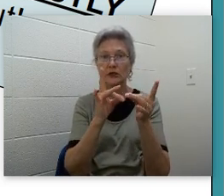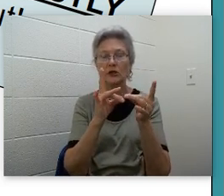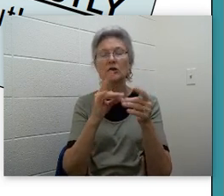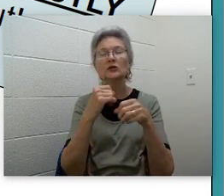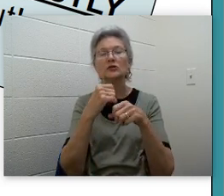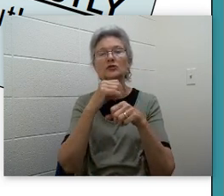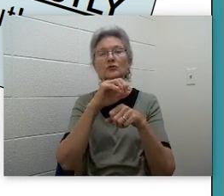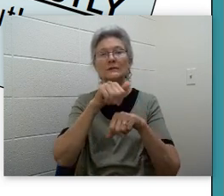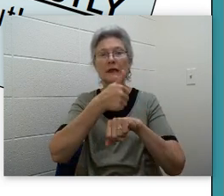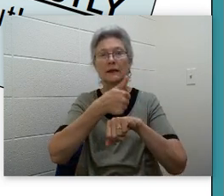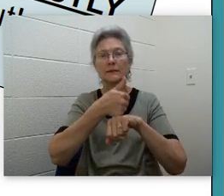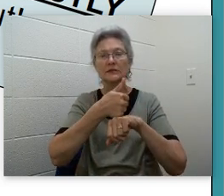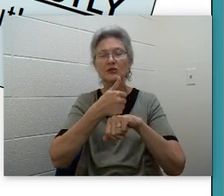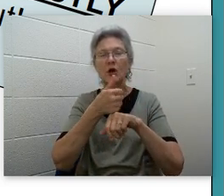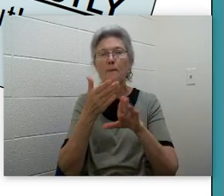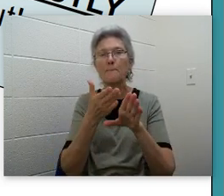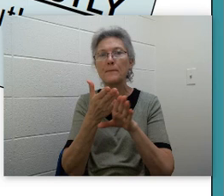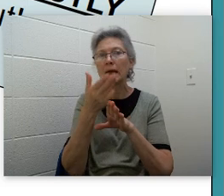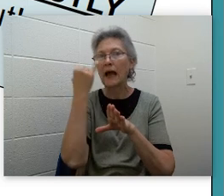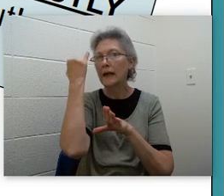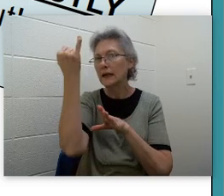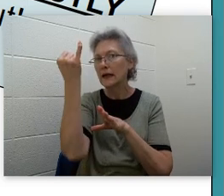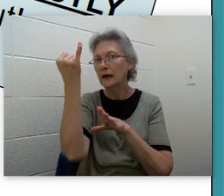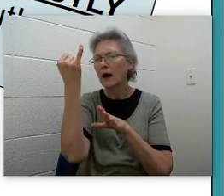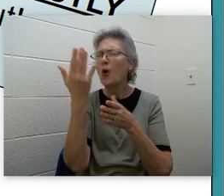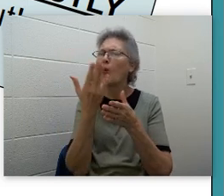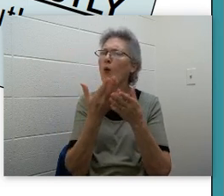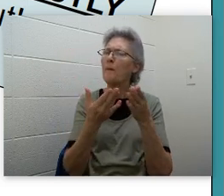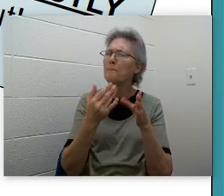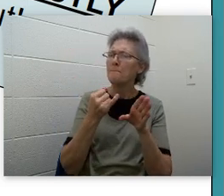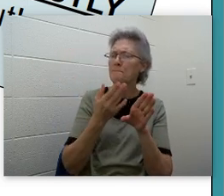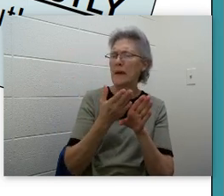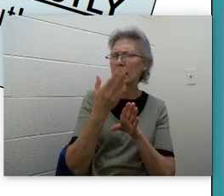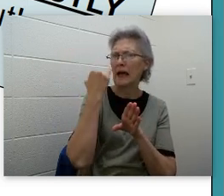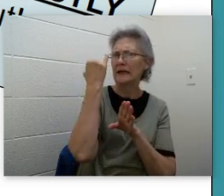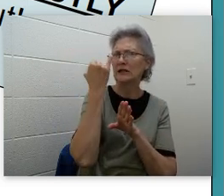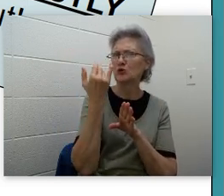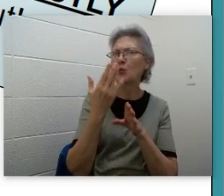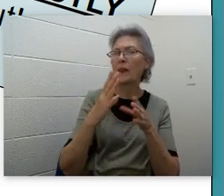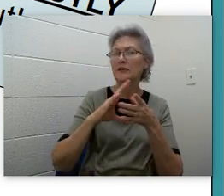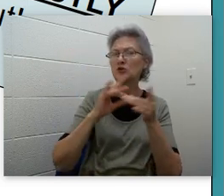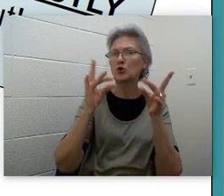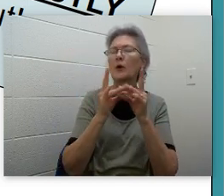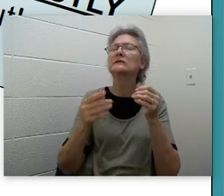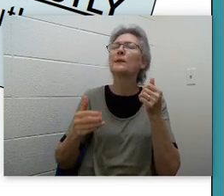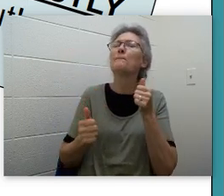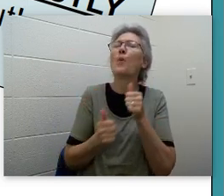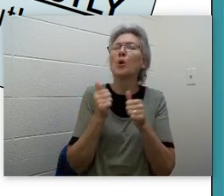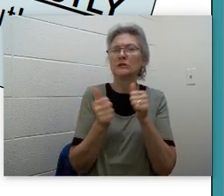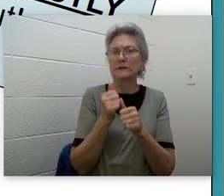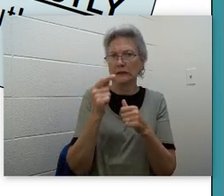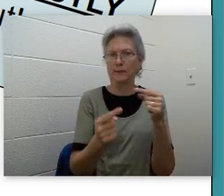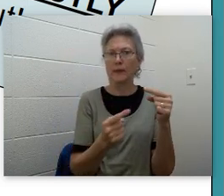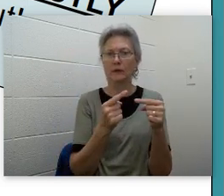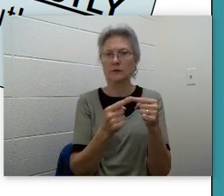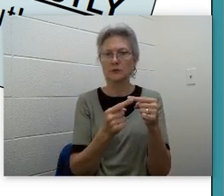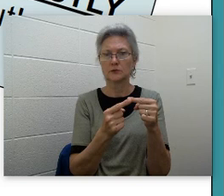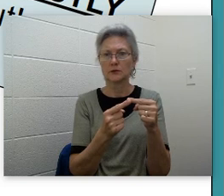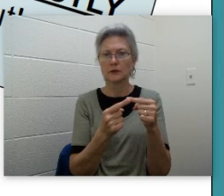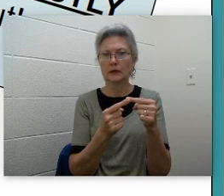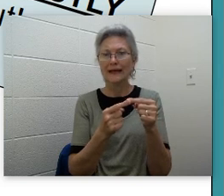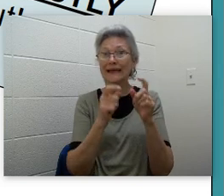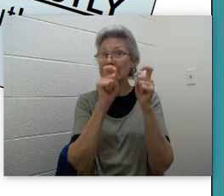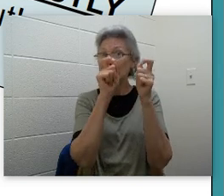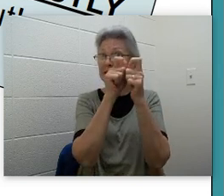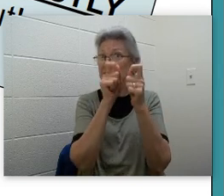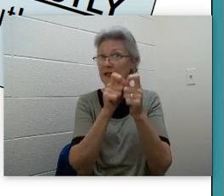little helpful hint is that a main idea is what the text is mostly or mainly about.